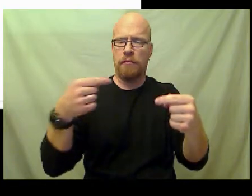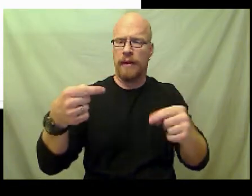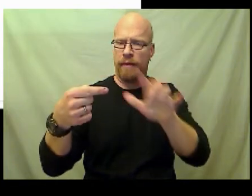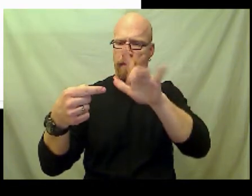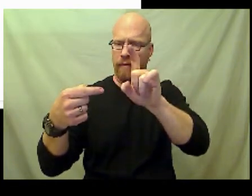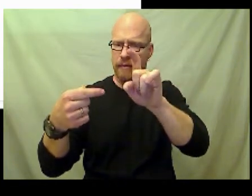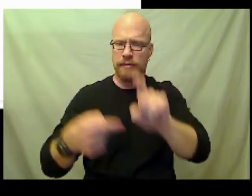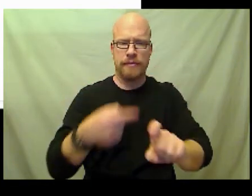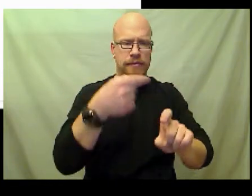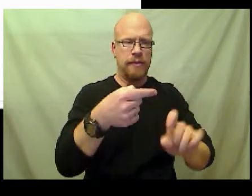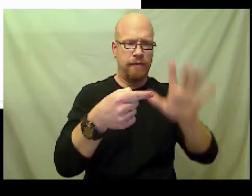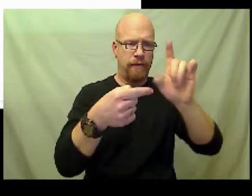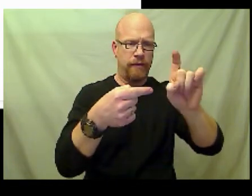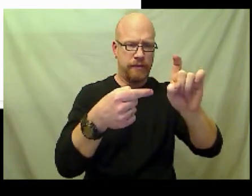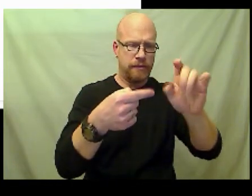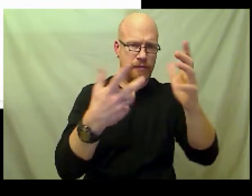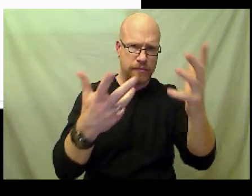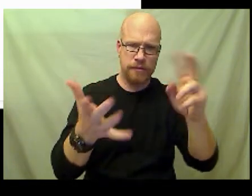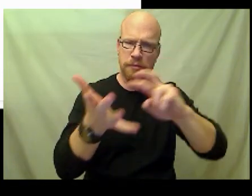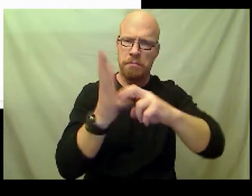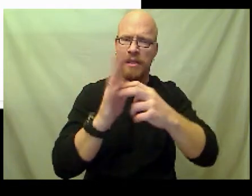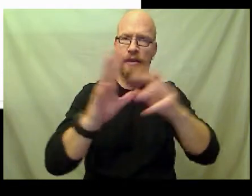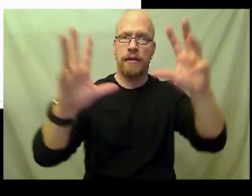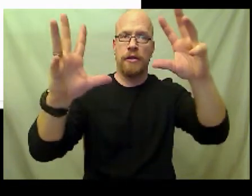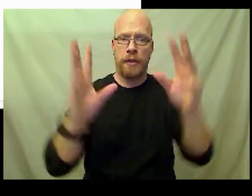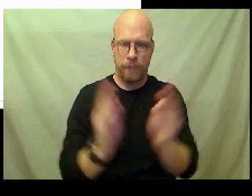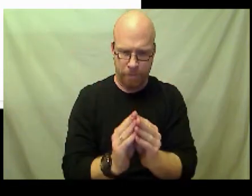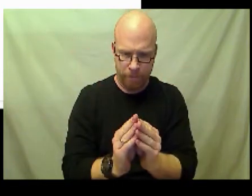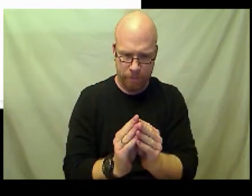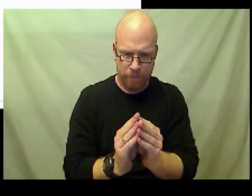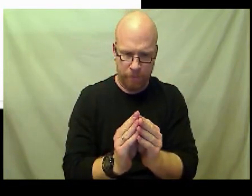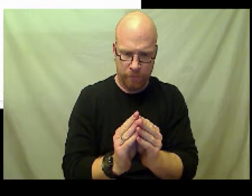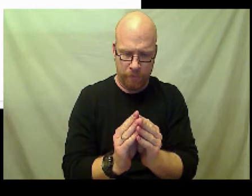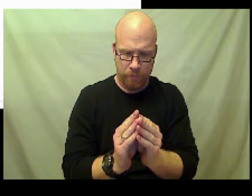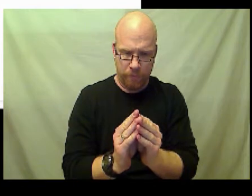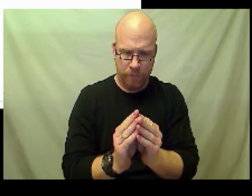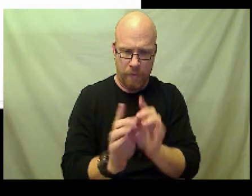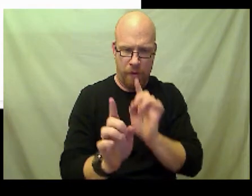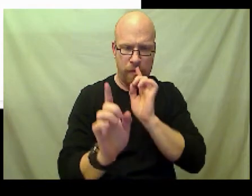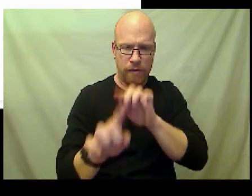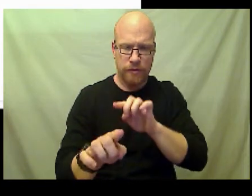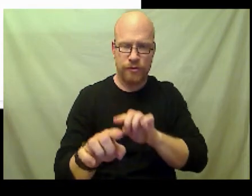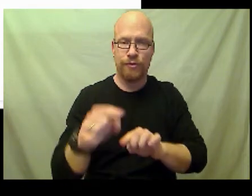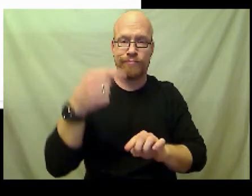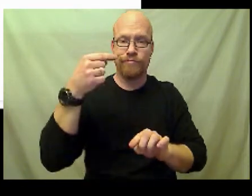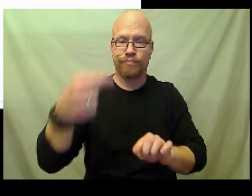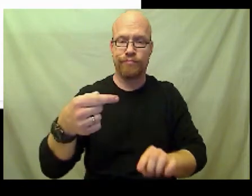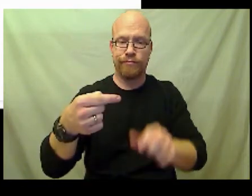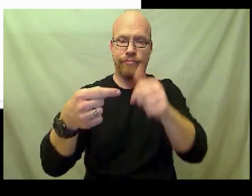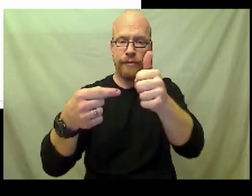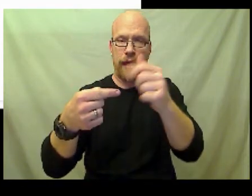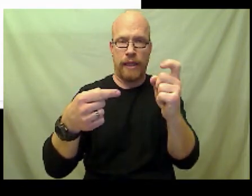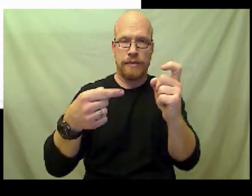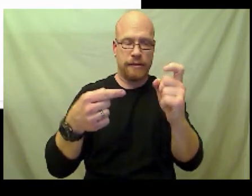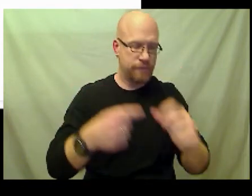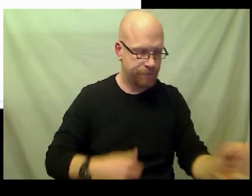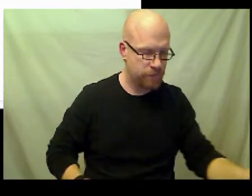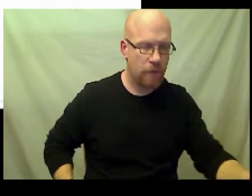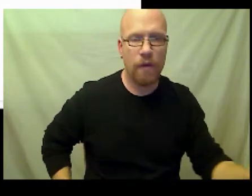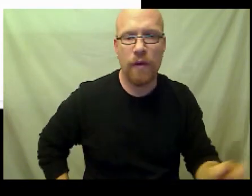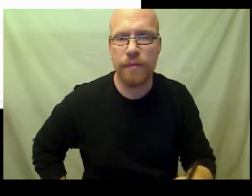negative. So negative 5x combined with negative 5x is negative 10x.